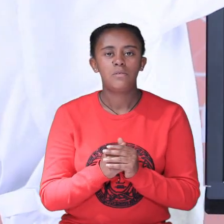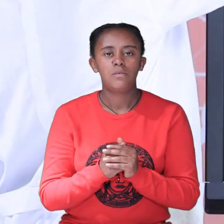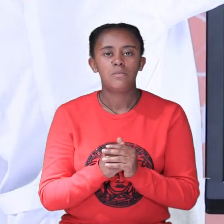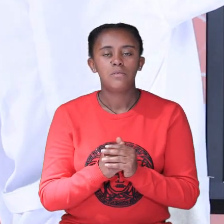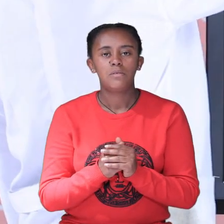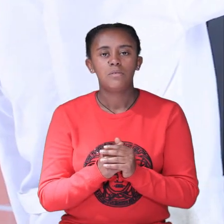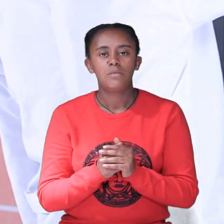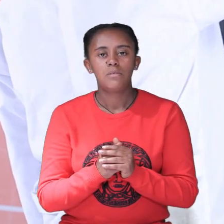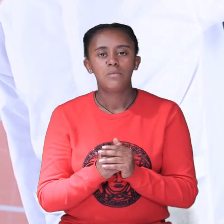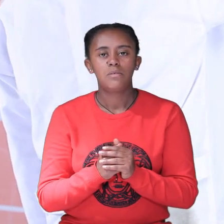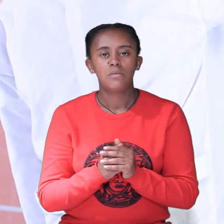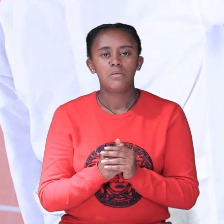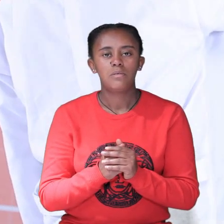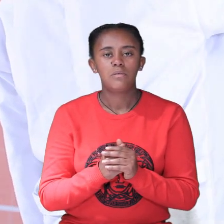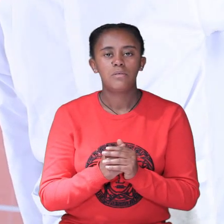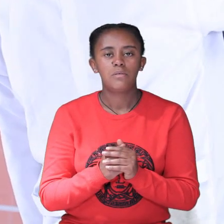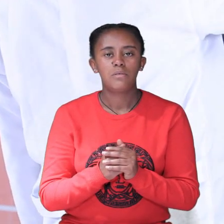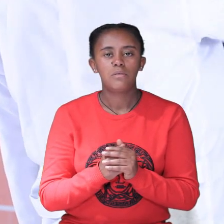The diagram is this.